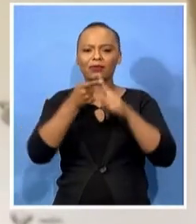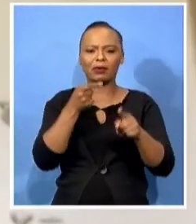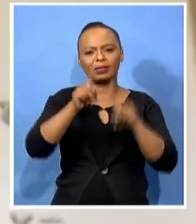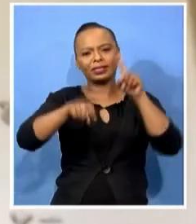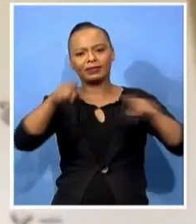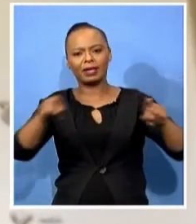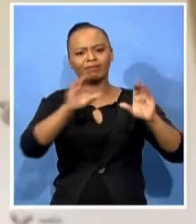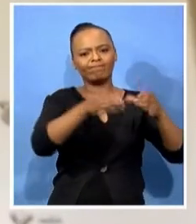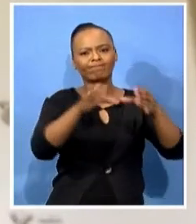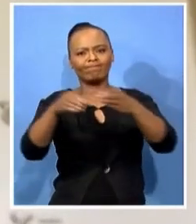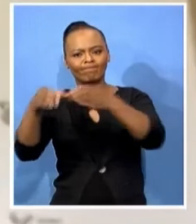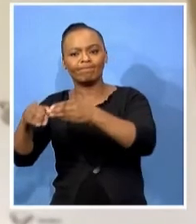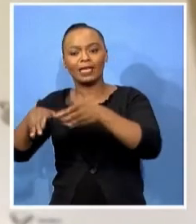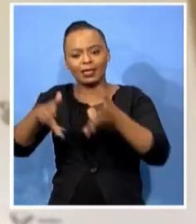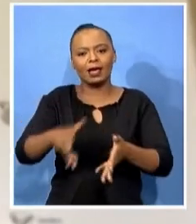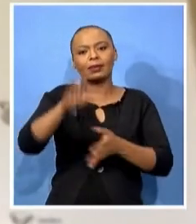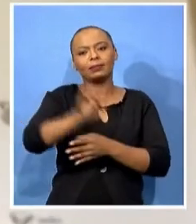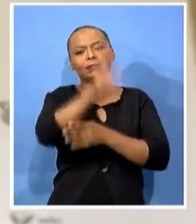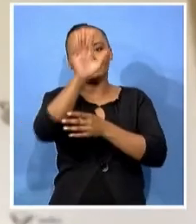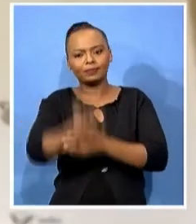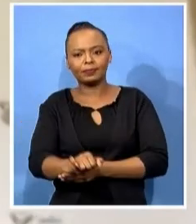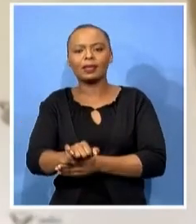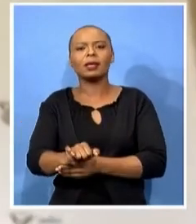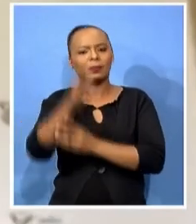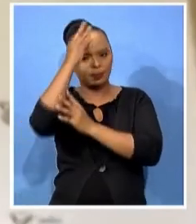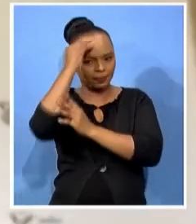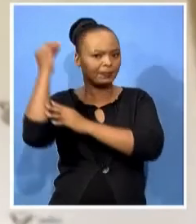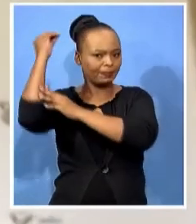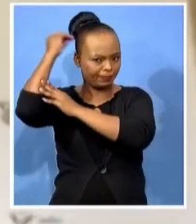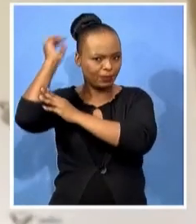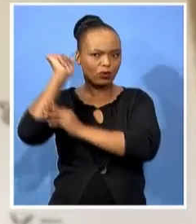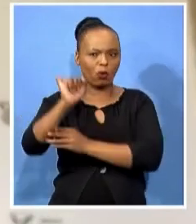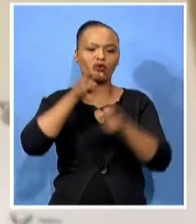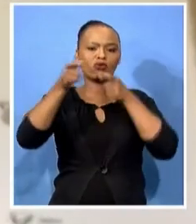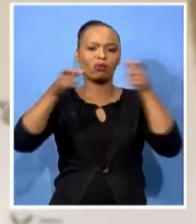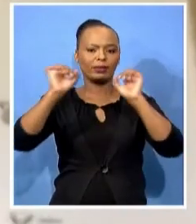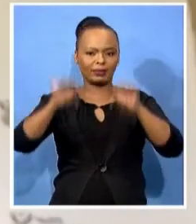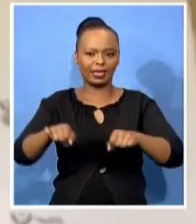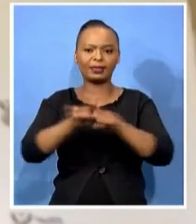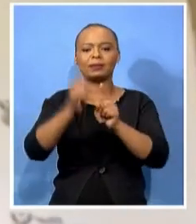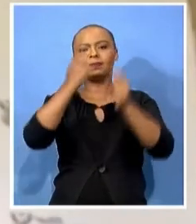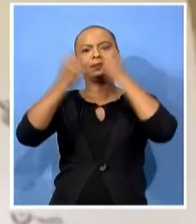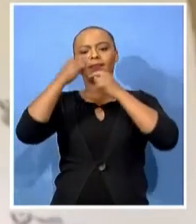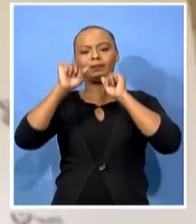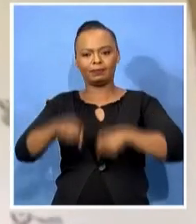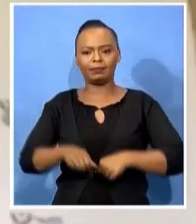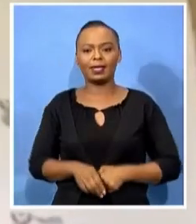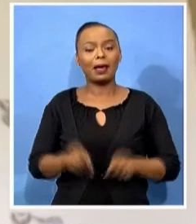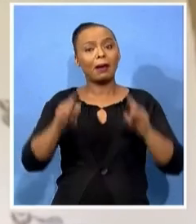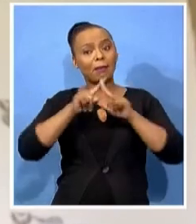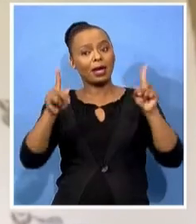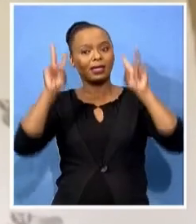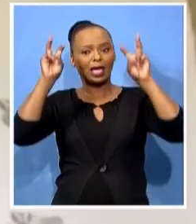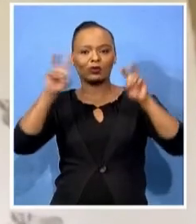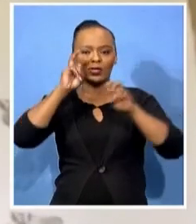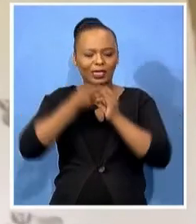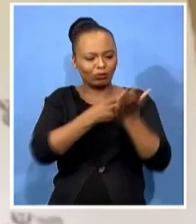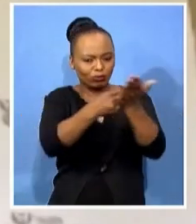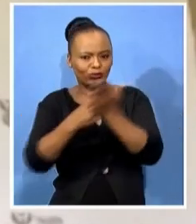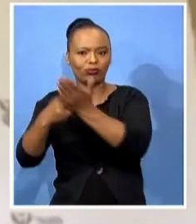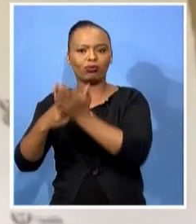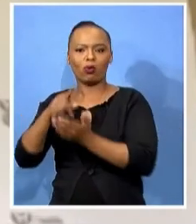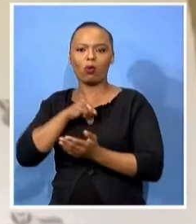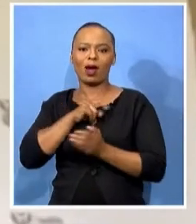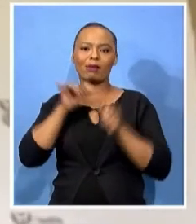just to acknowledge that, yes, the issue has to be debated because it's a matter of public importance, but that the government has